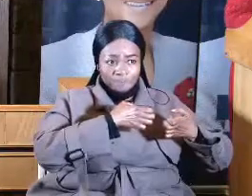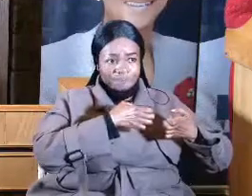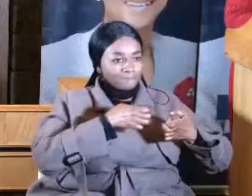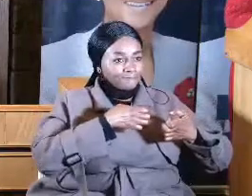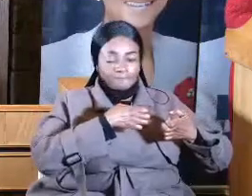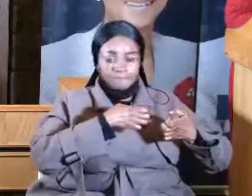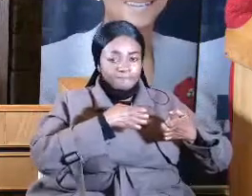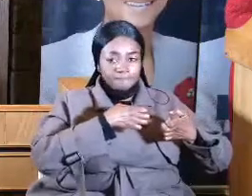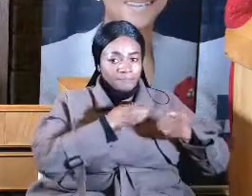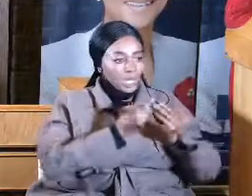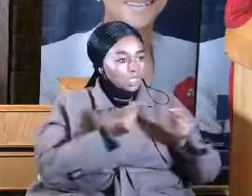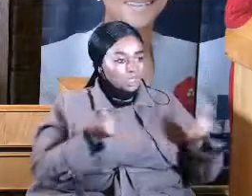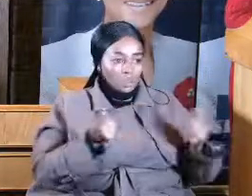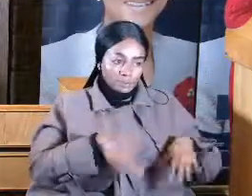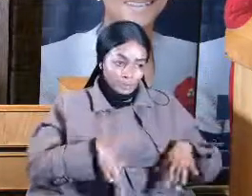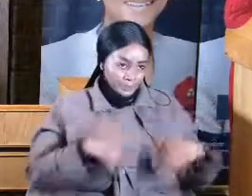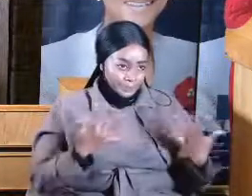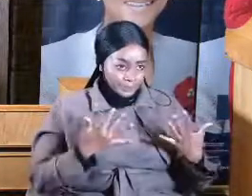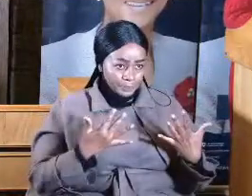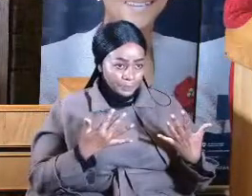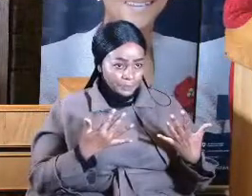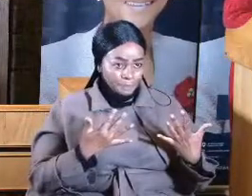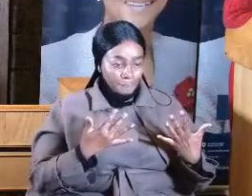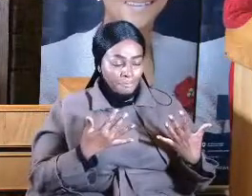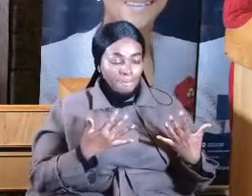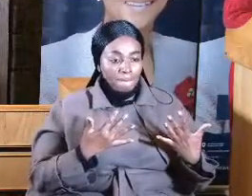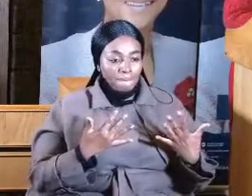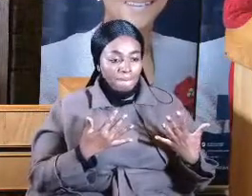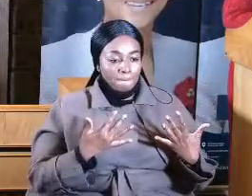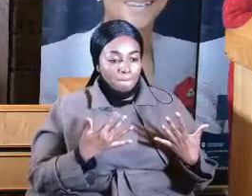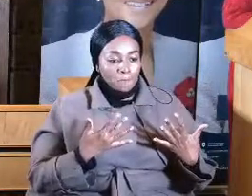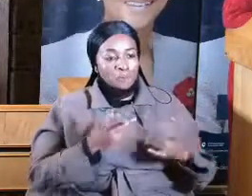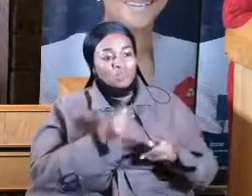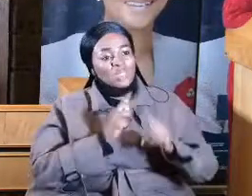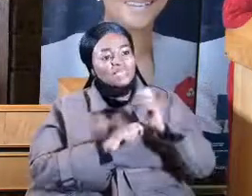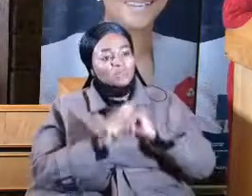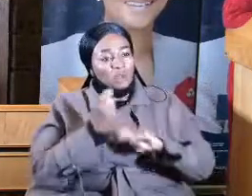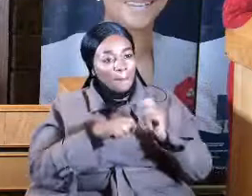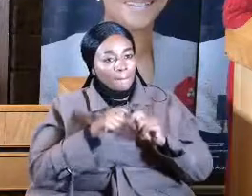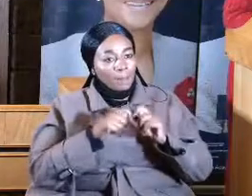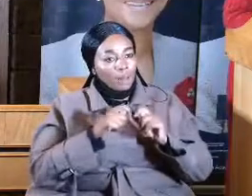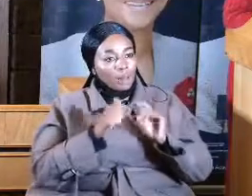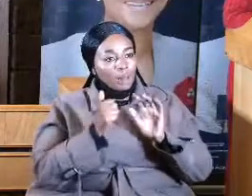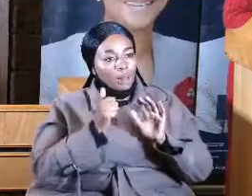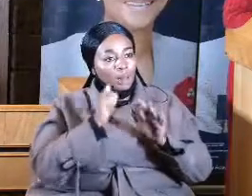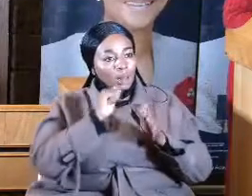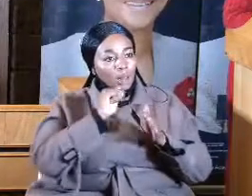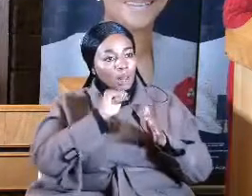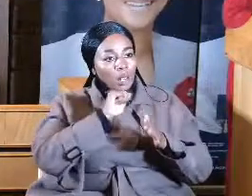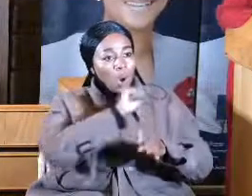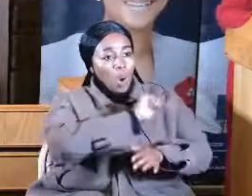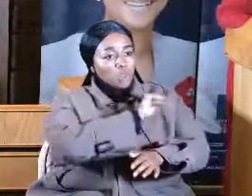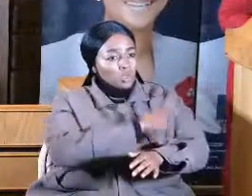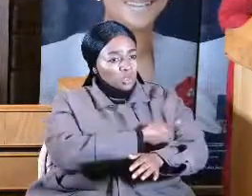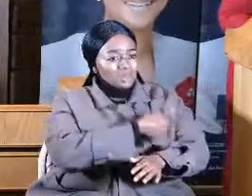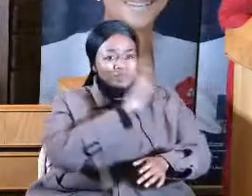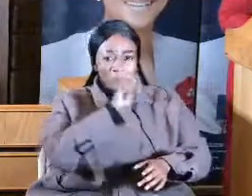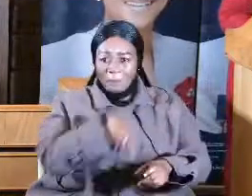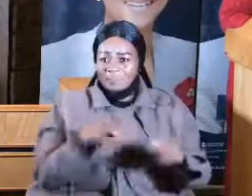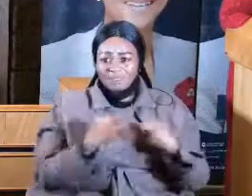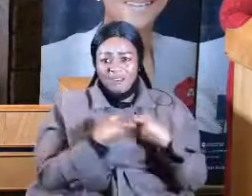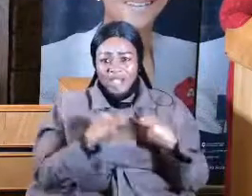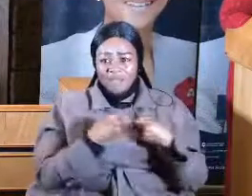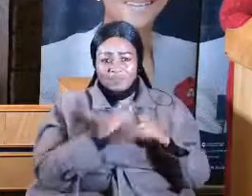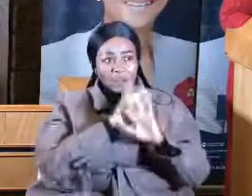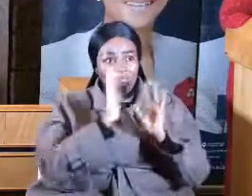not been resolved. As in tribal authorities, we need to fight for everything,